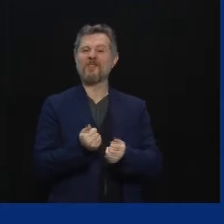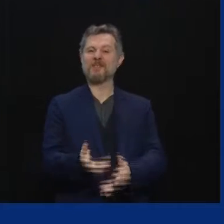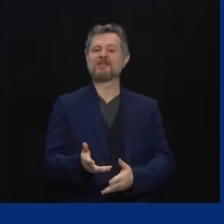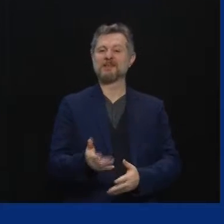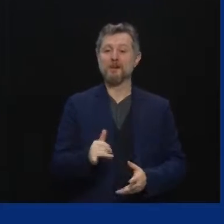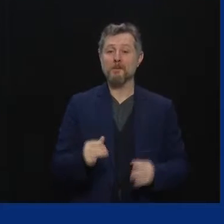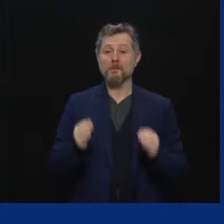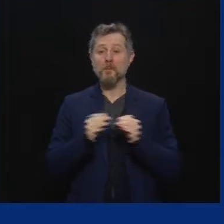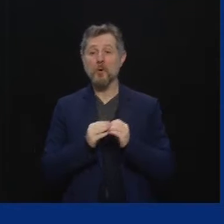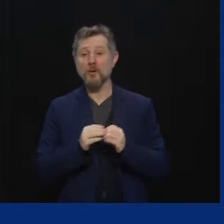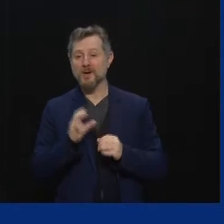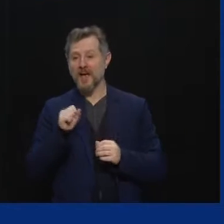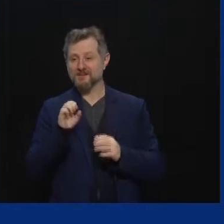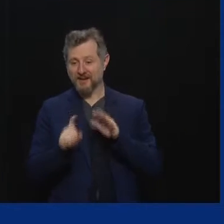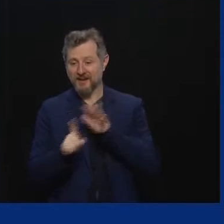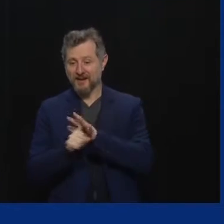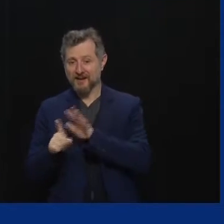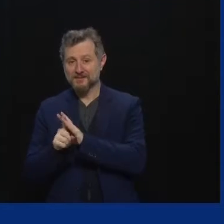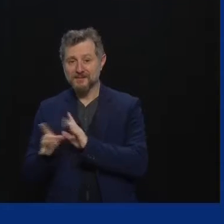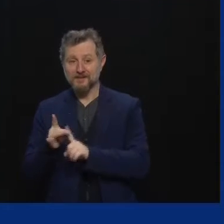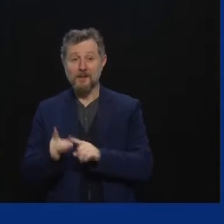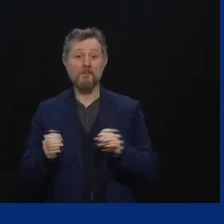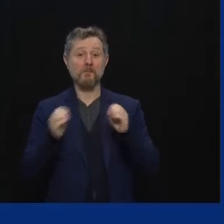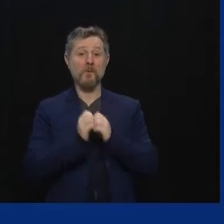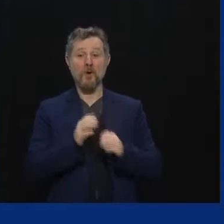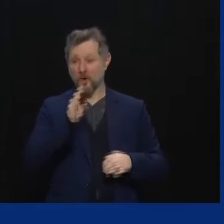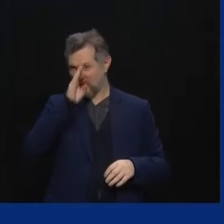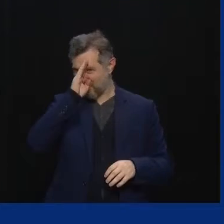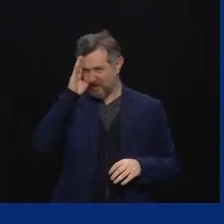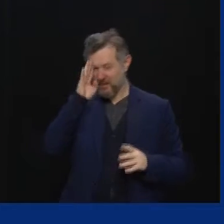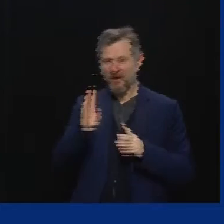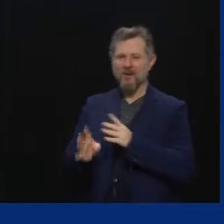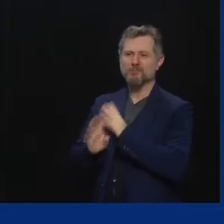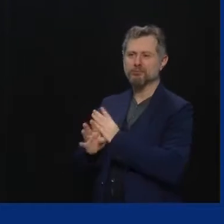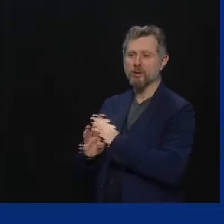more hospitalizations puts a lot of stress on the hospital system, which